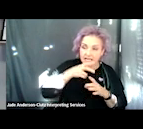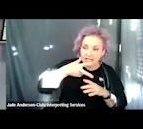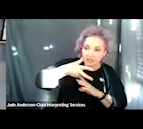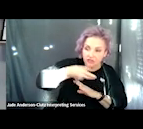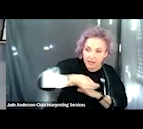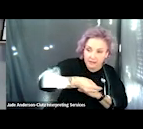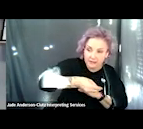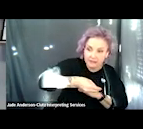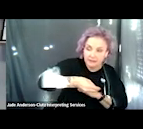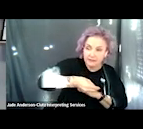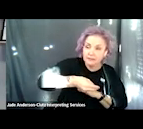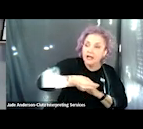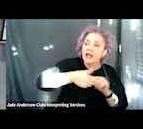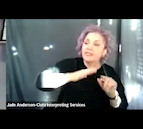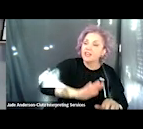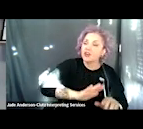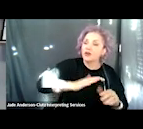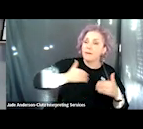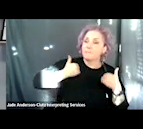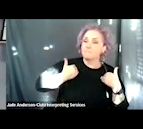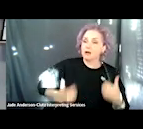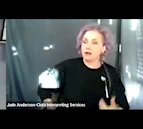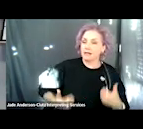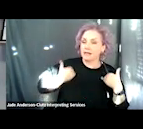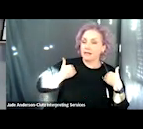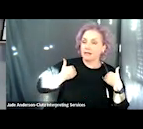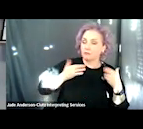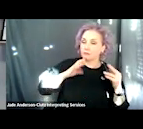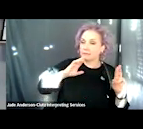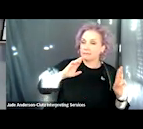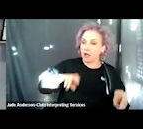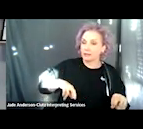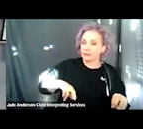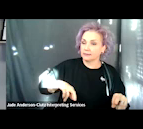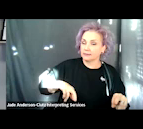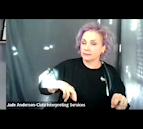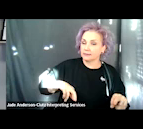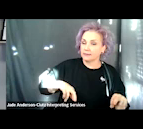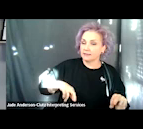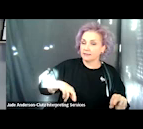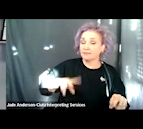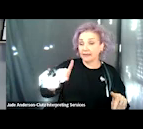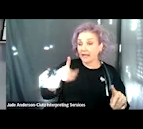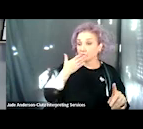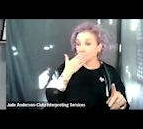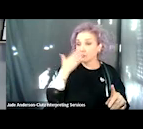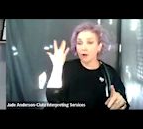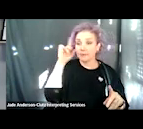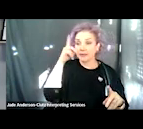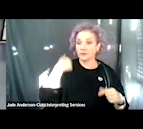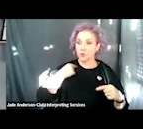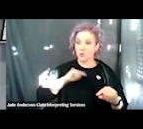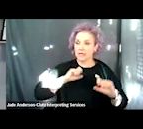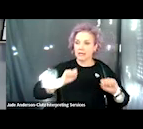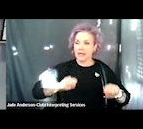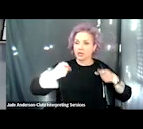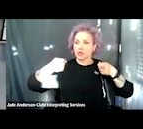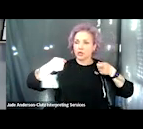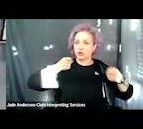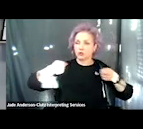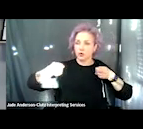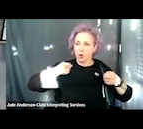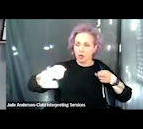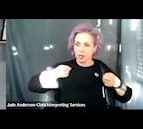helps us really control how much inflammation is happening, and without sort of the pathogen in